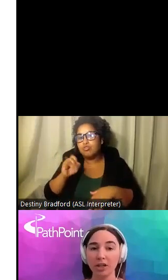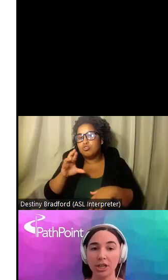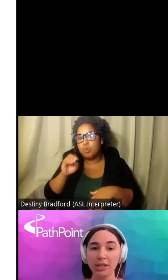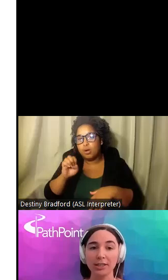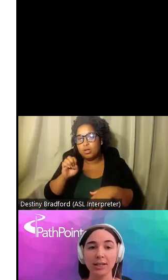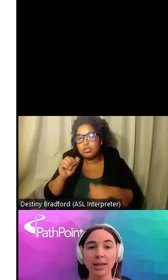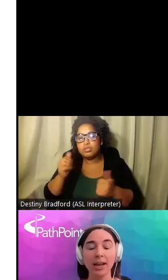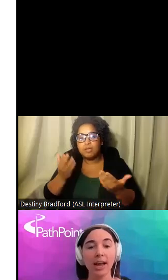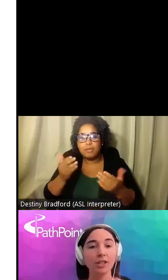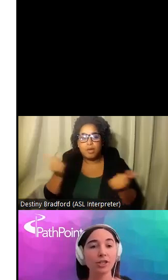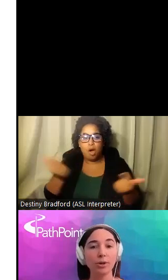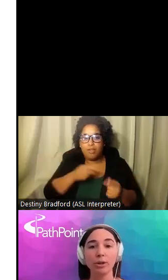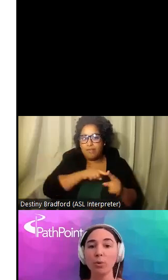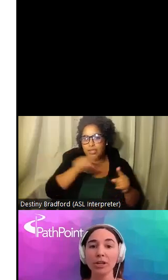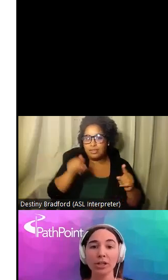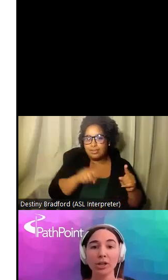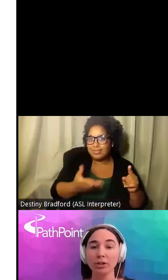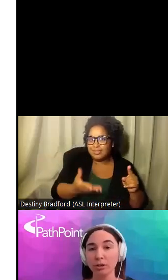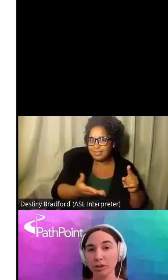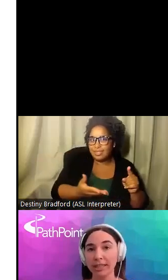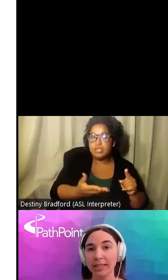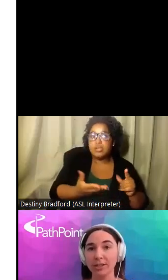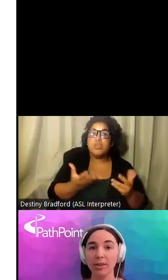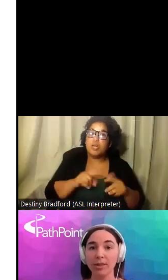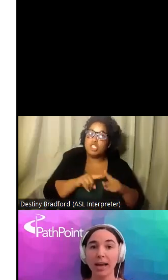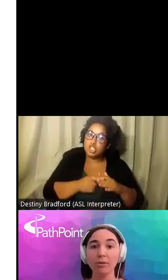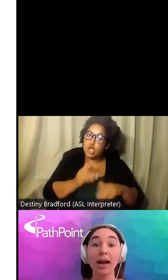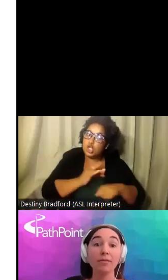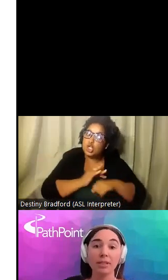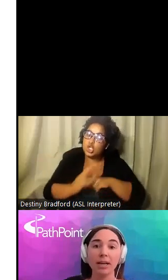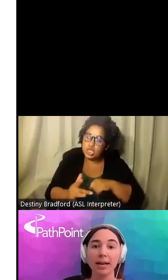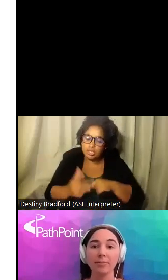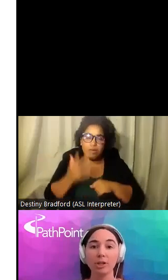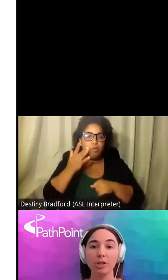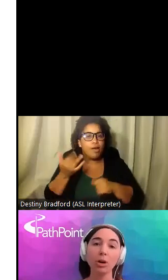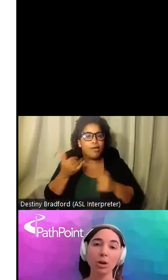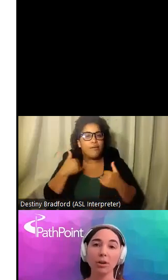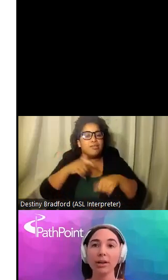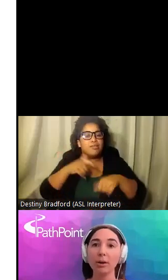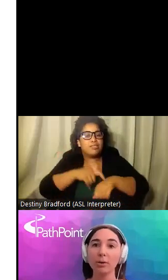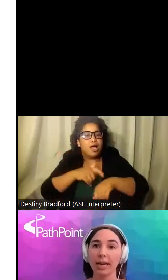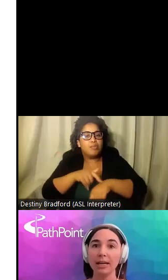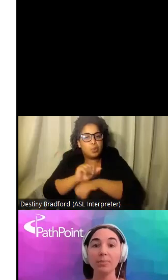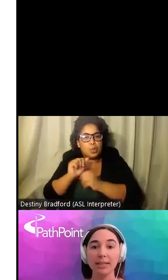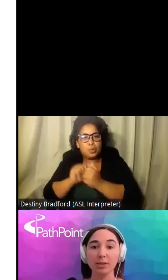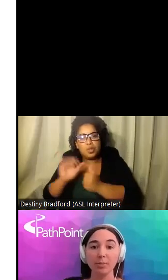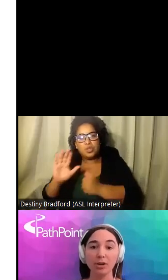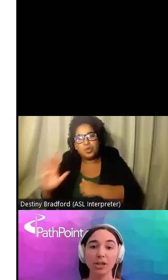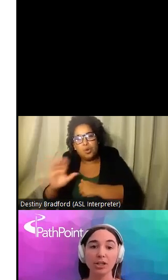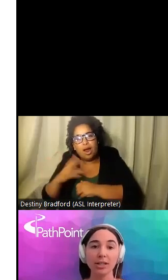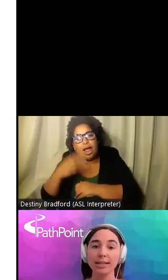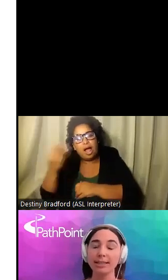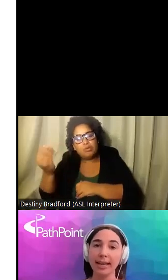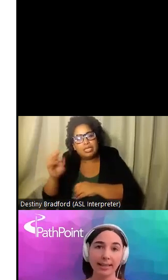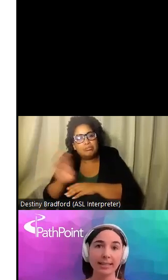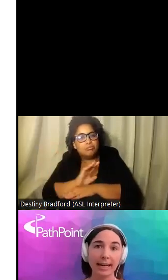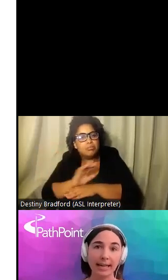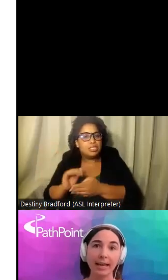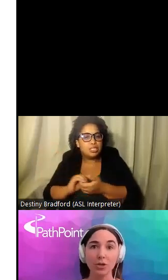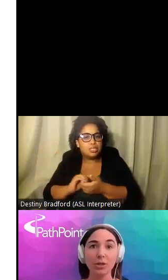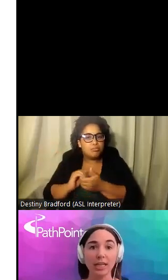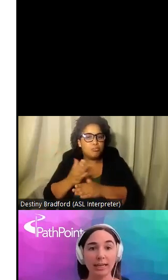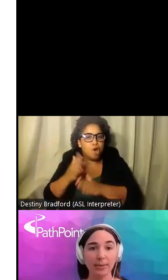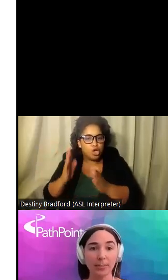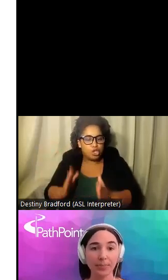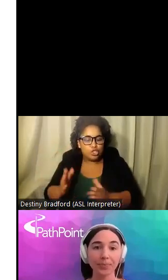these functions. And so you'll want to start early so that you have time to work with your outside business partners to get the data